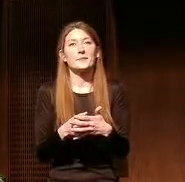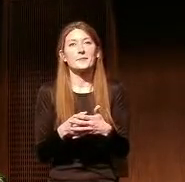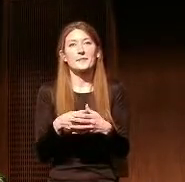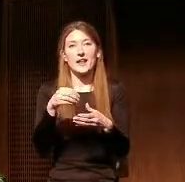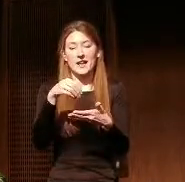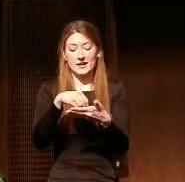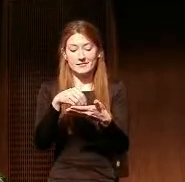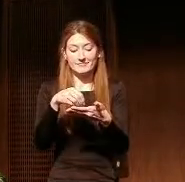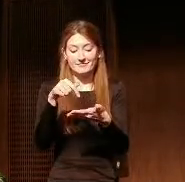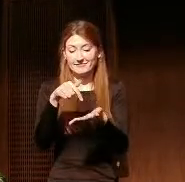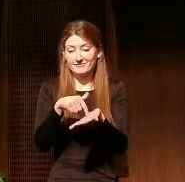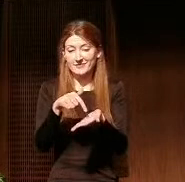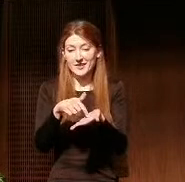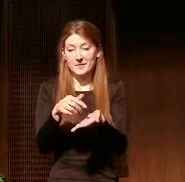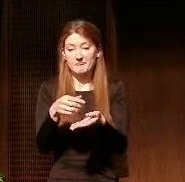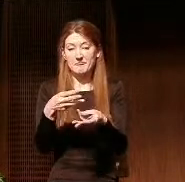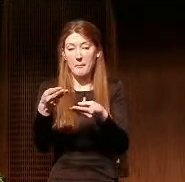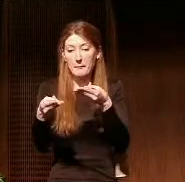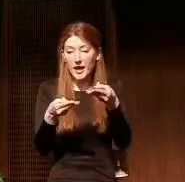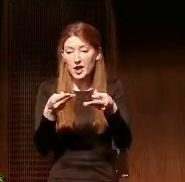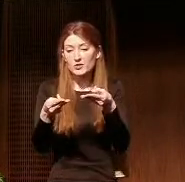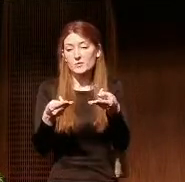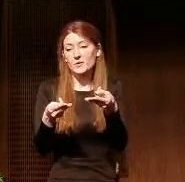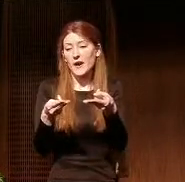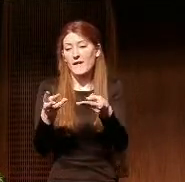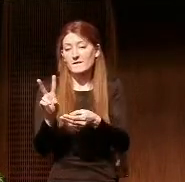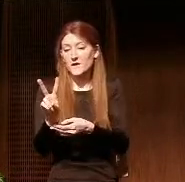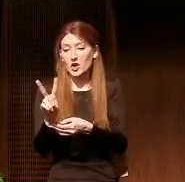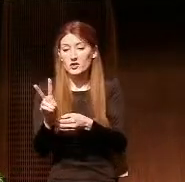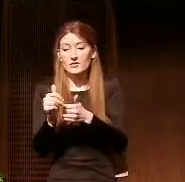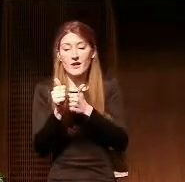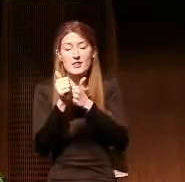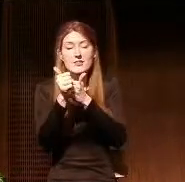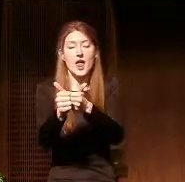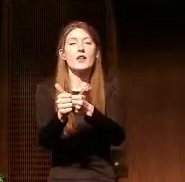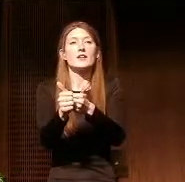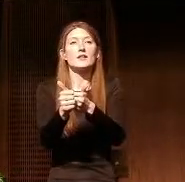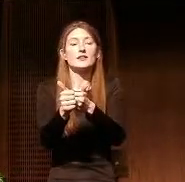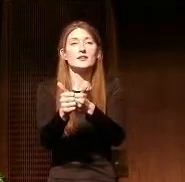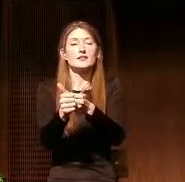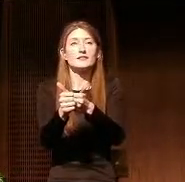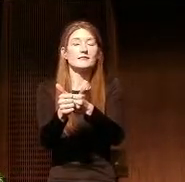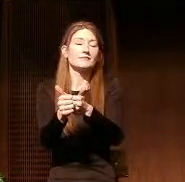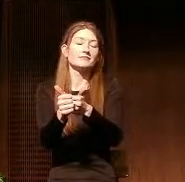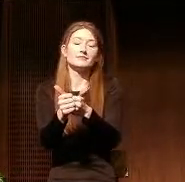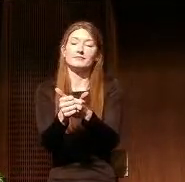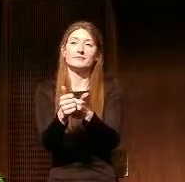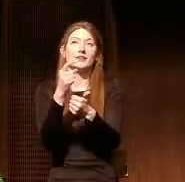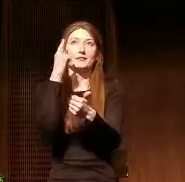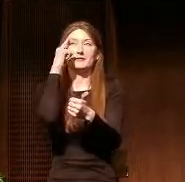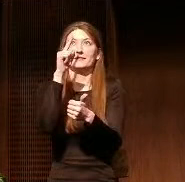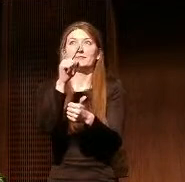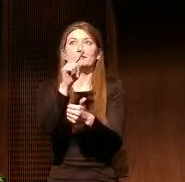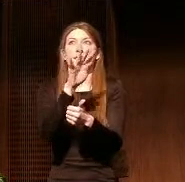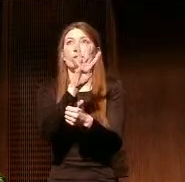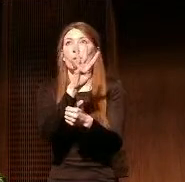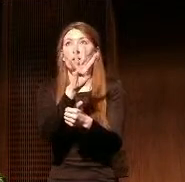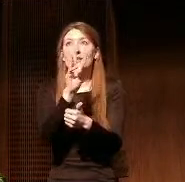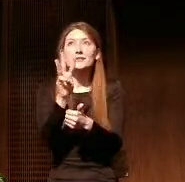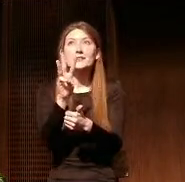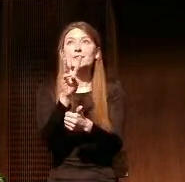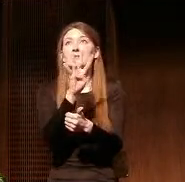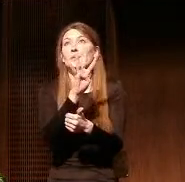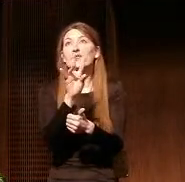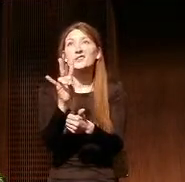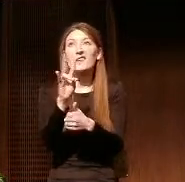in this ministry that Virgil led for 46,